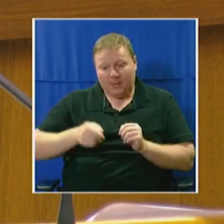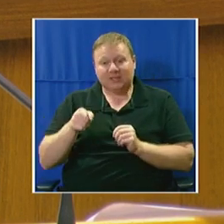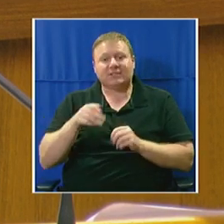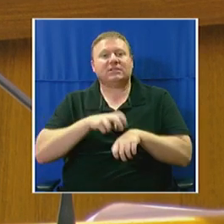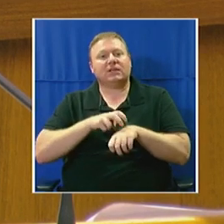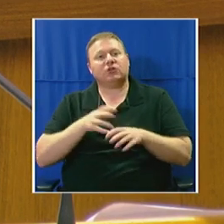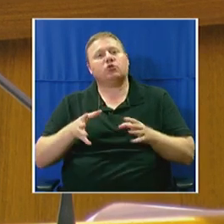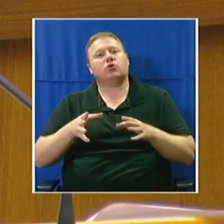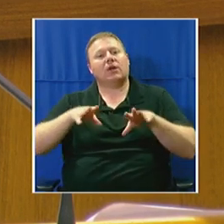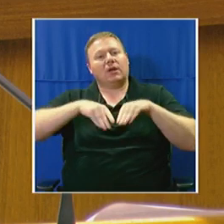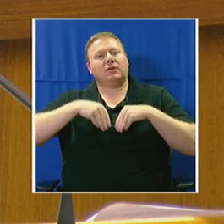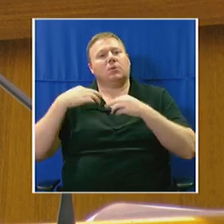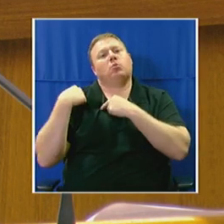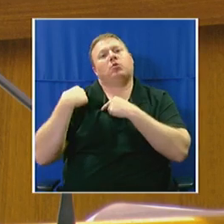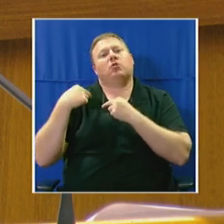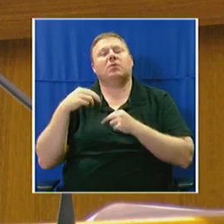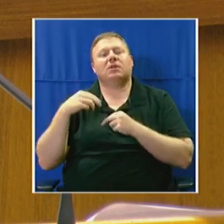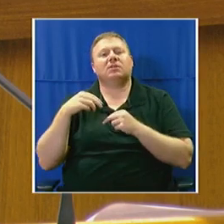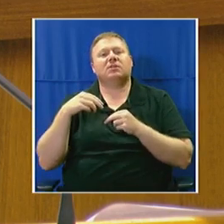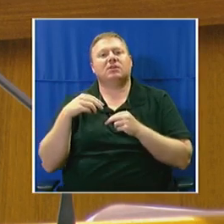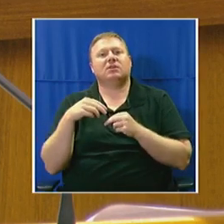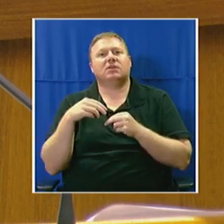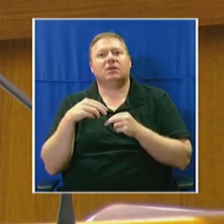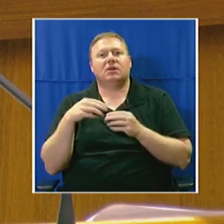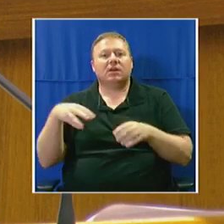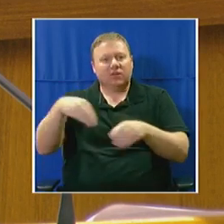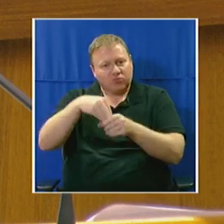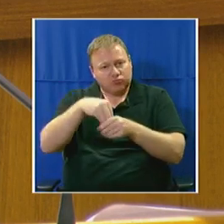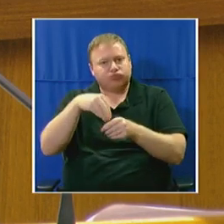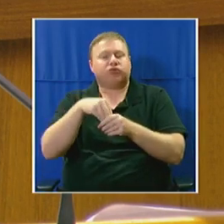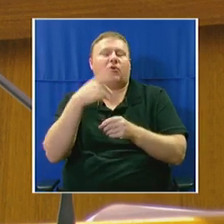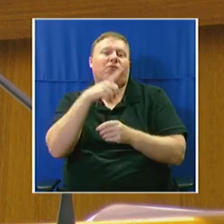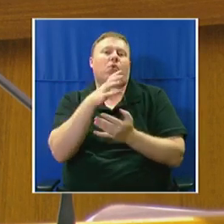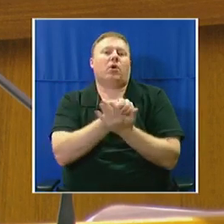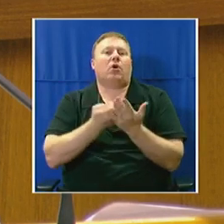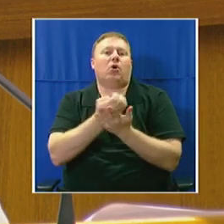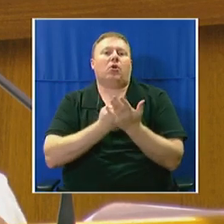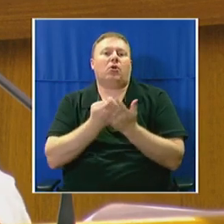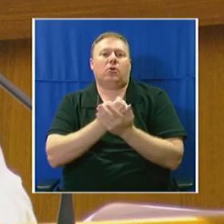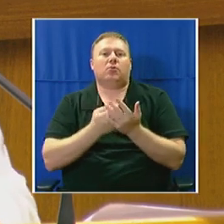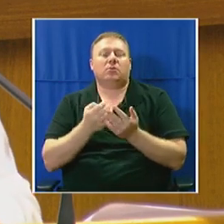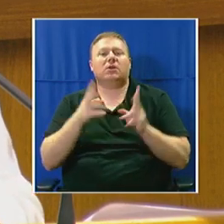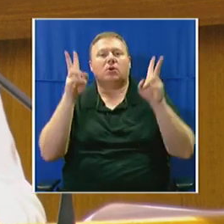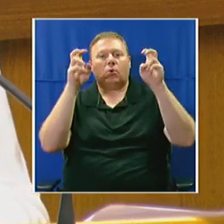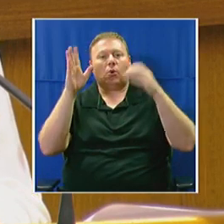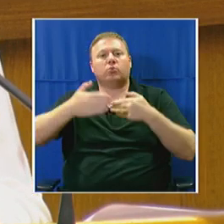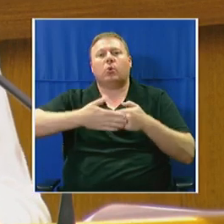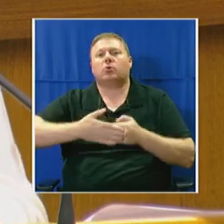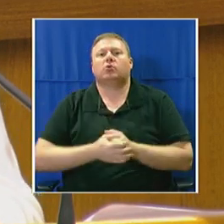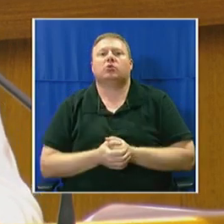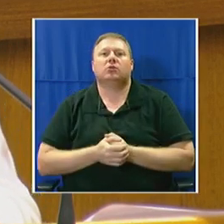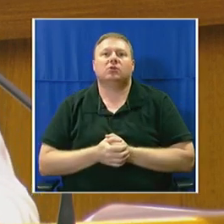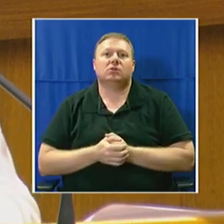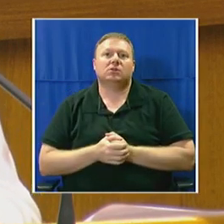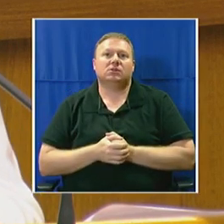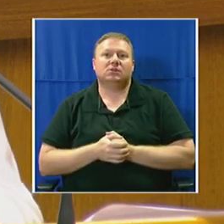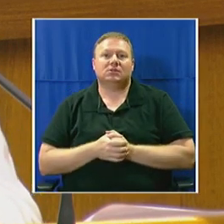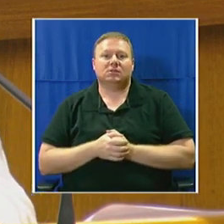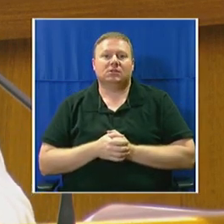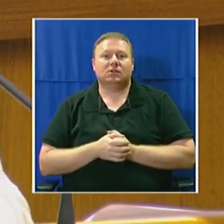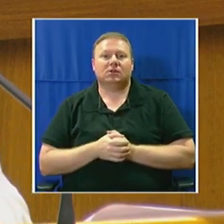contribute in building an inclusive economy for our country close quote this assertion clearly